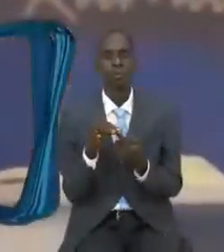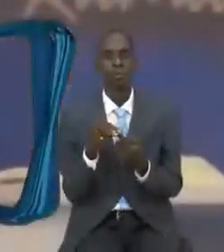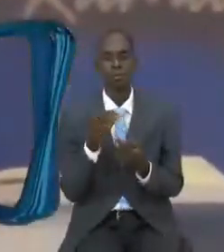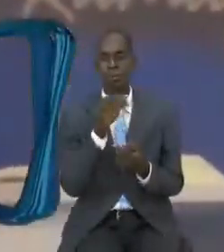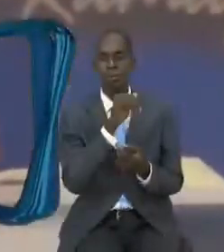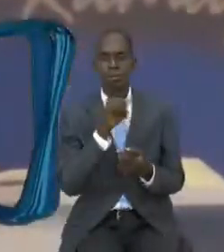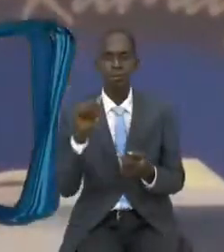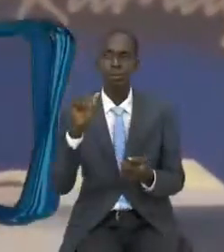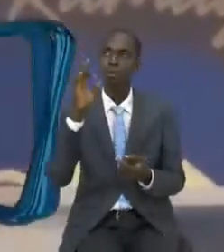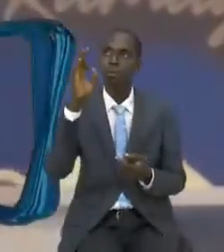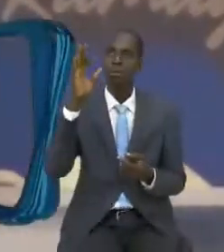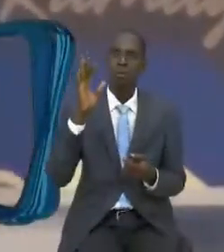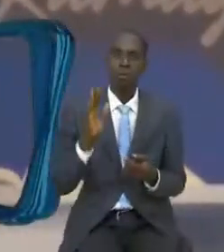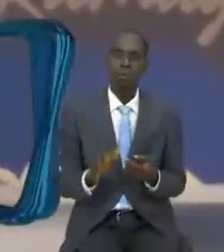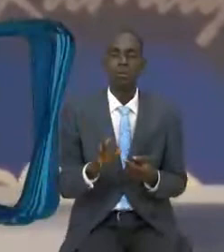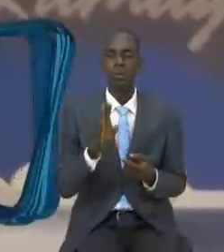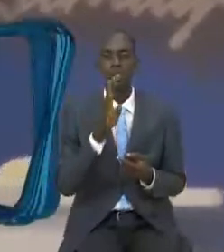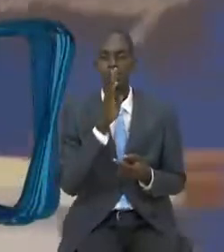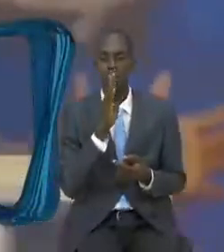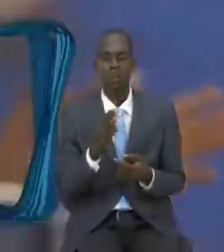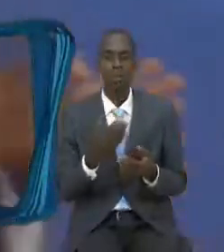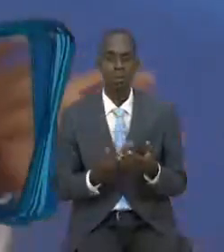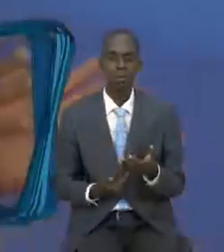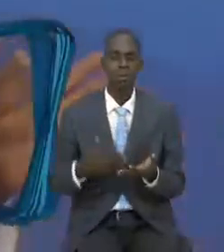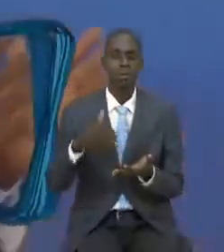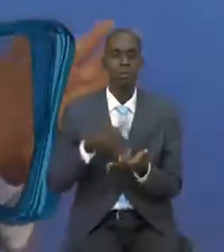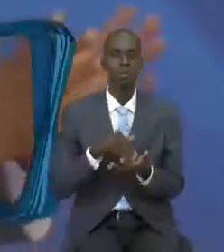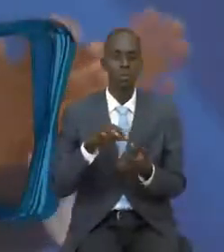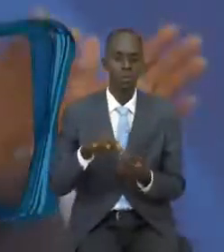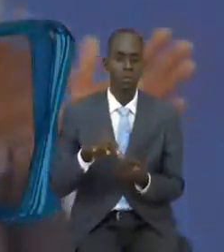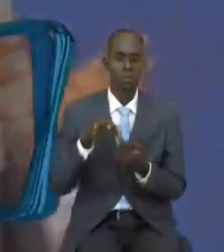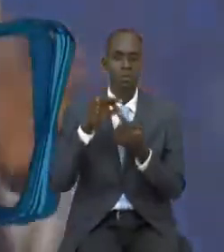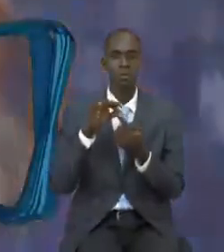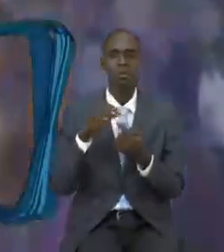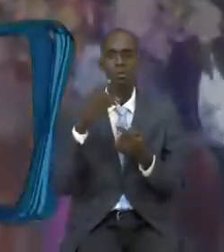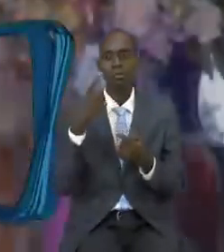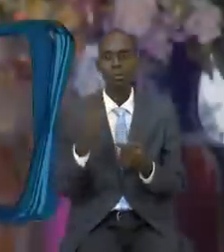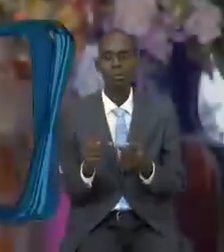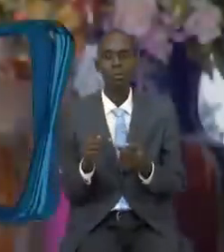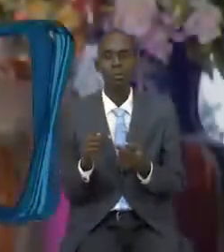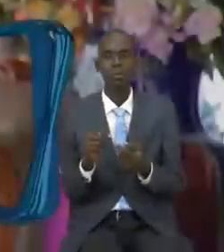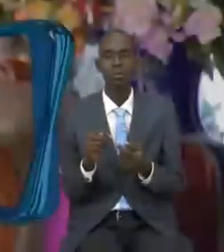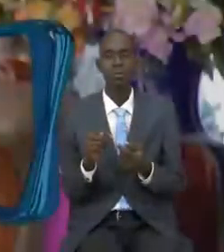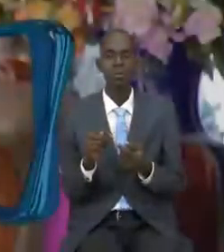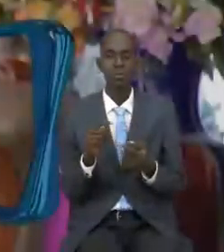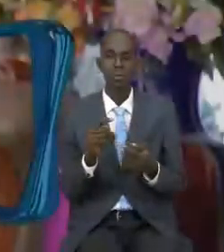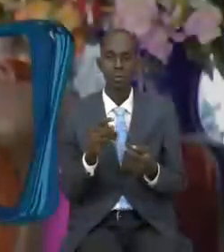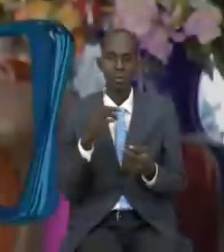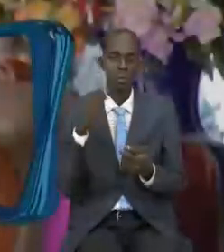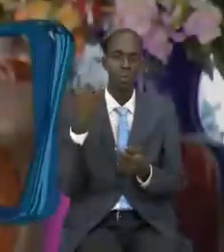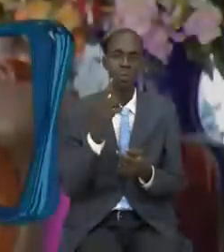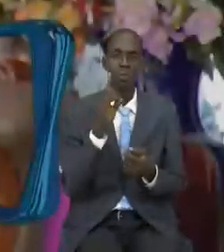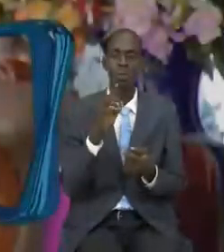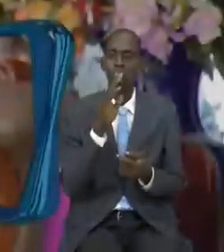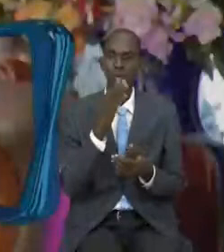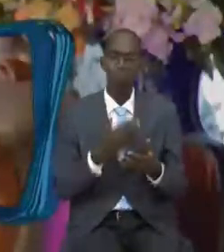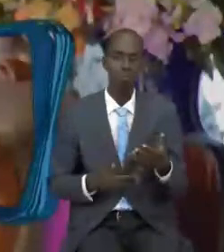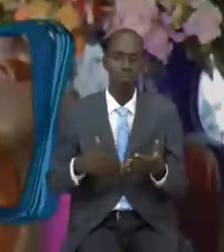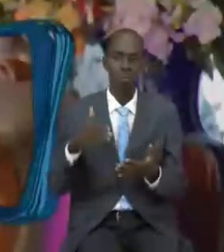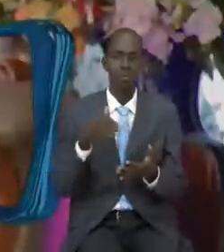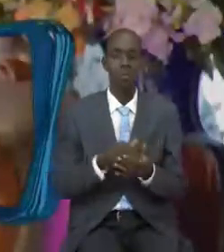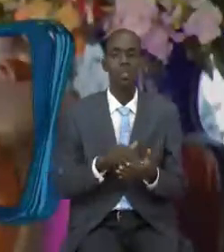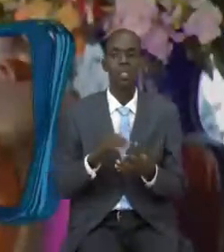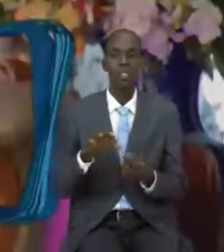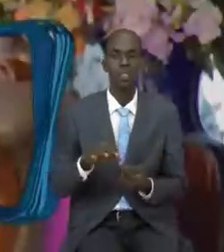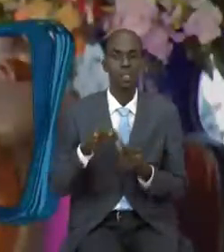minister be born again, except Nicodemus be born again, except the ruler of the